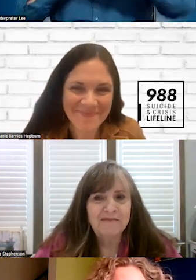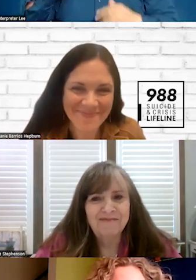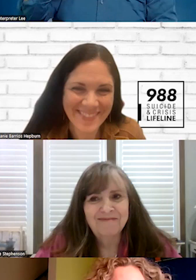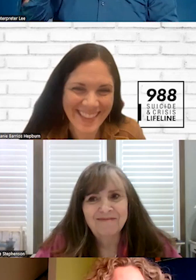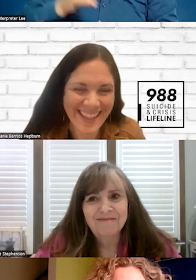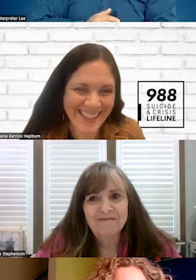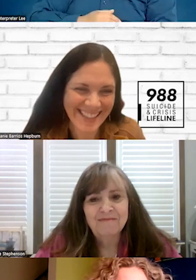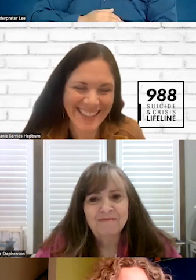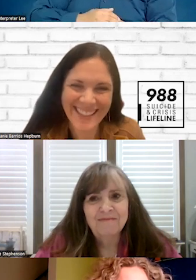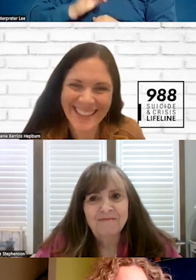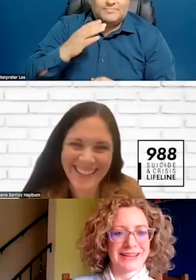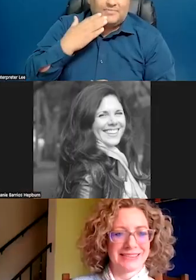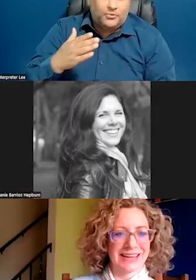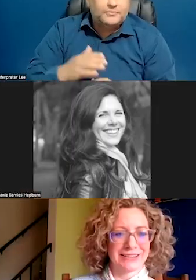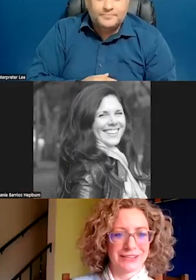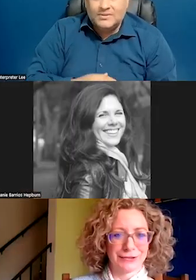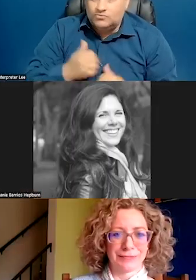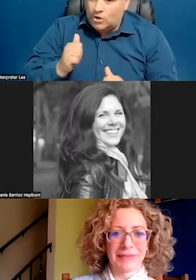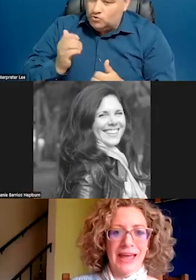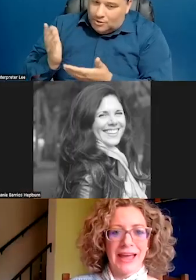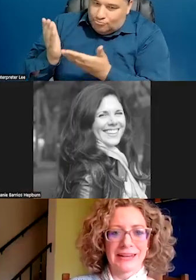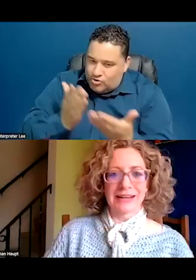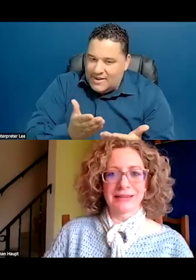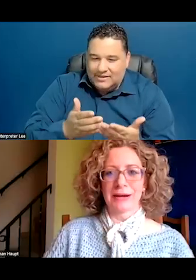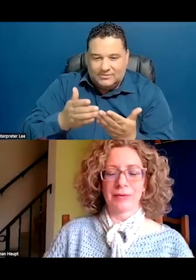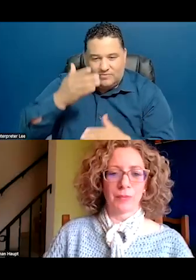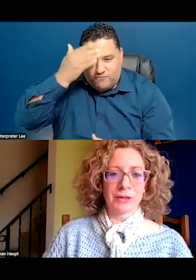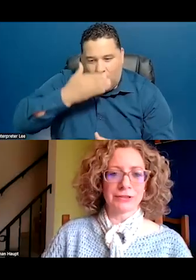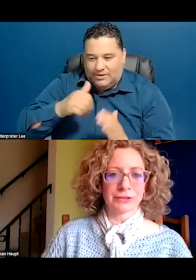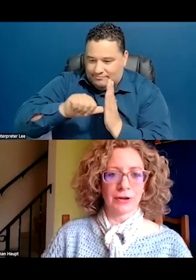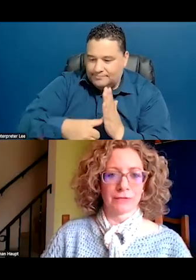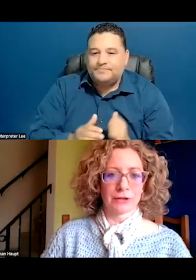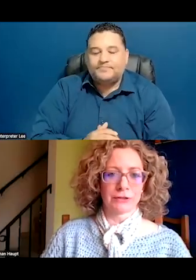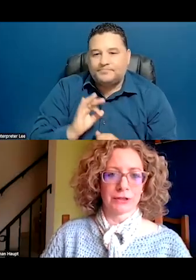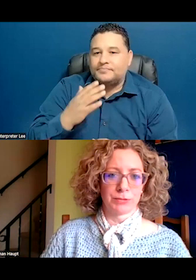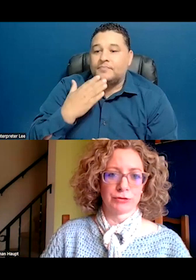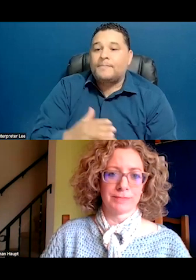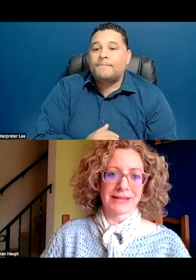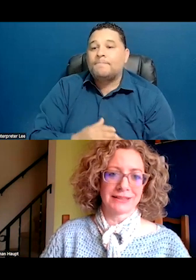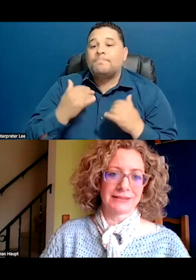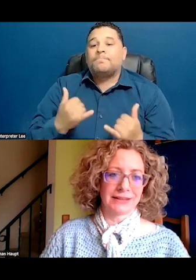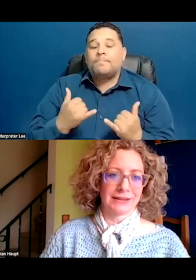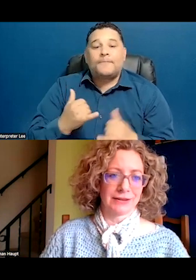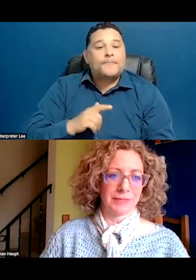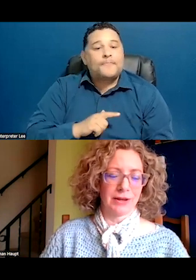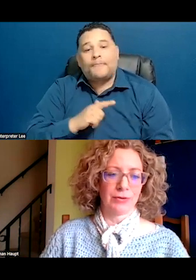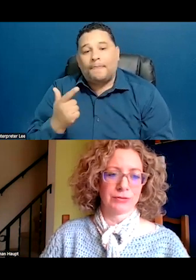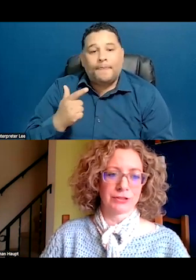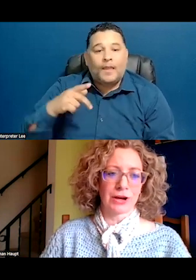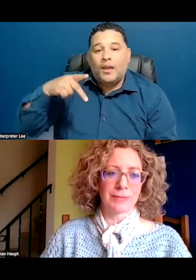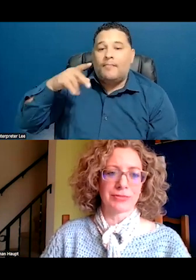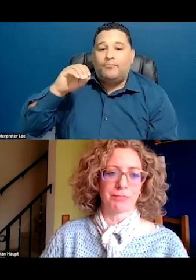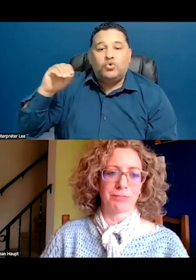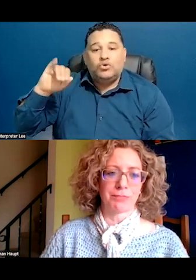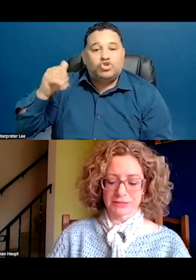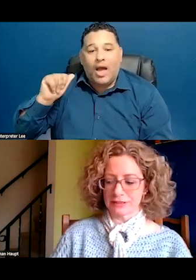front. Thanks. Great. Thank you. And I want to turn it over to Pooja Mehta, who to